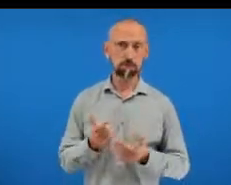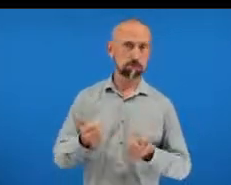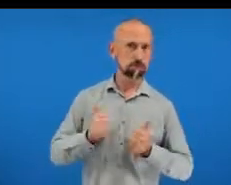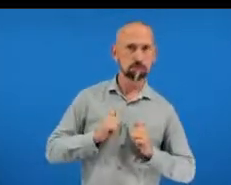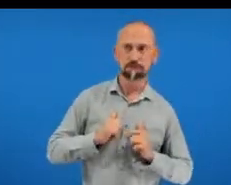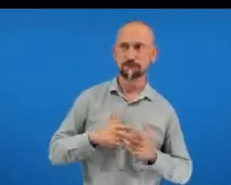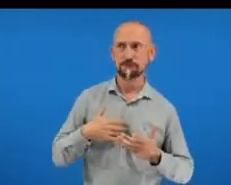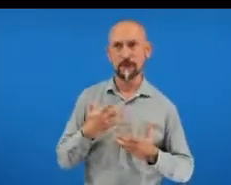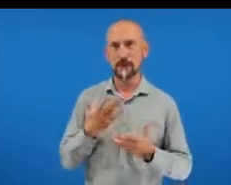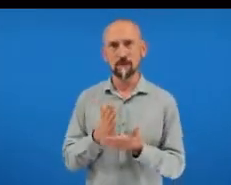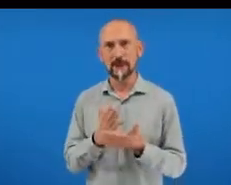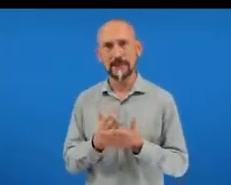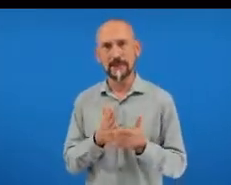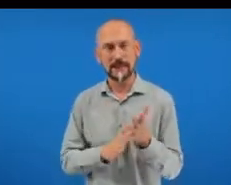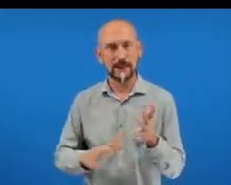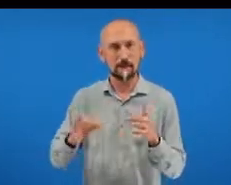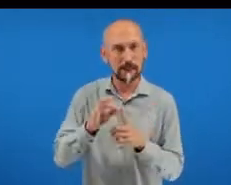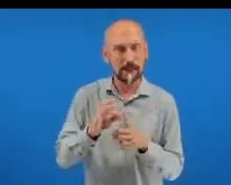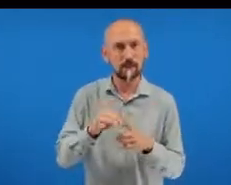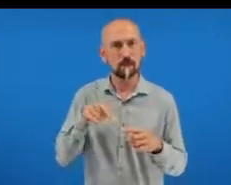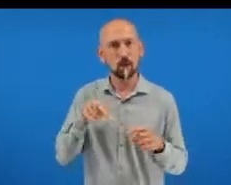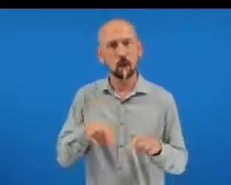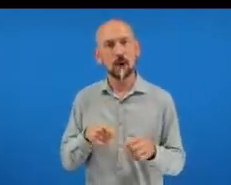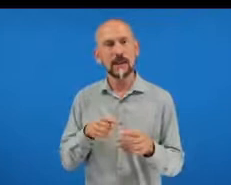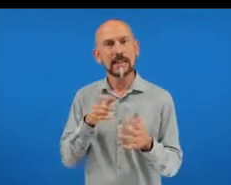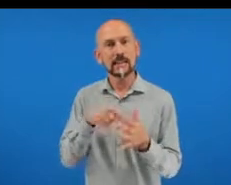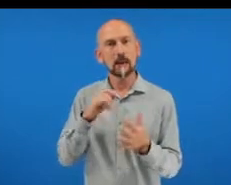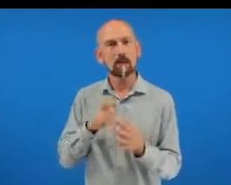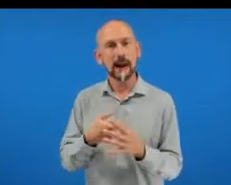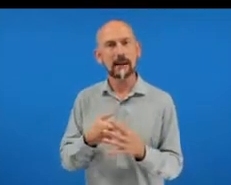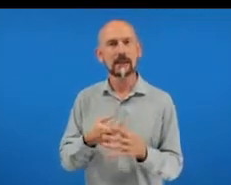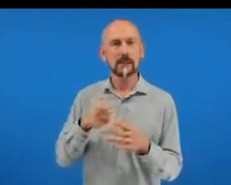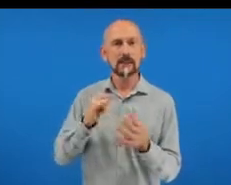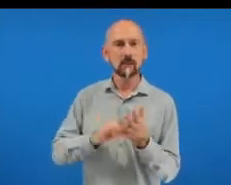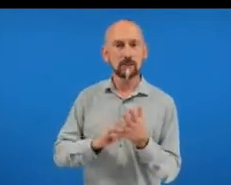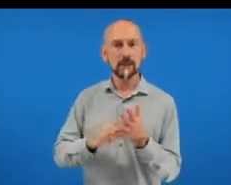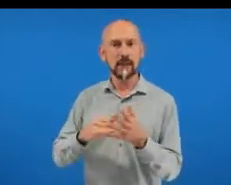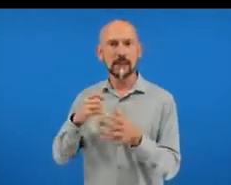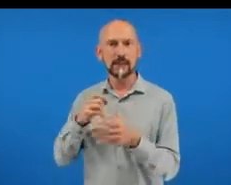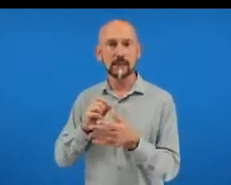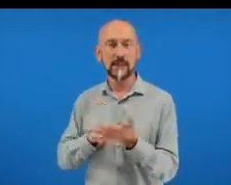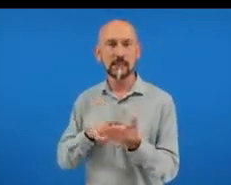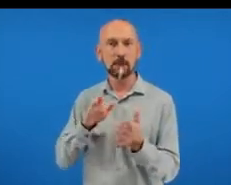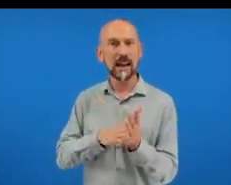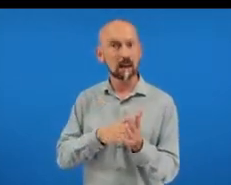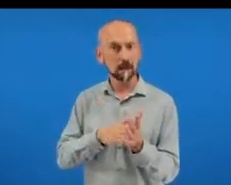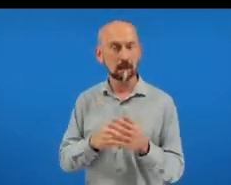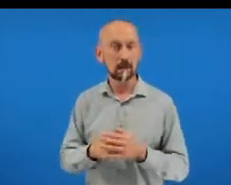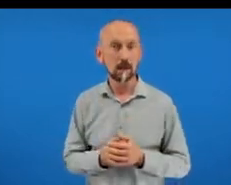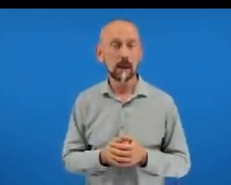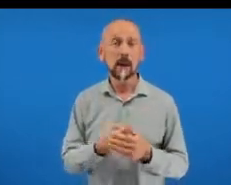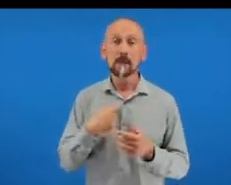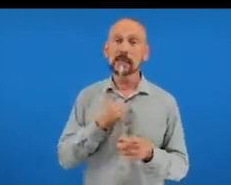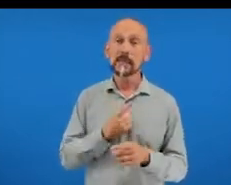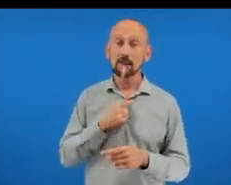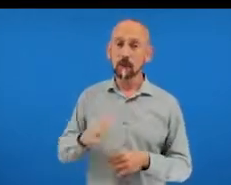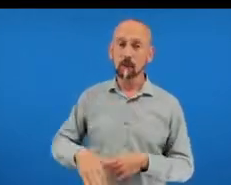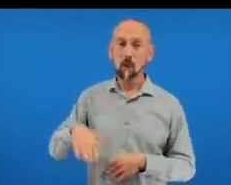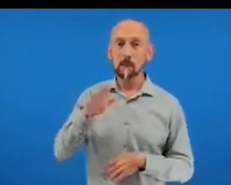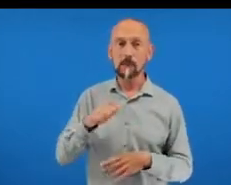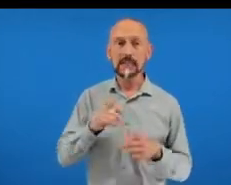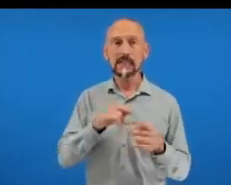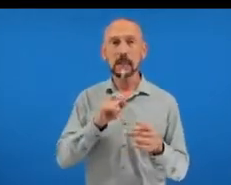Kilbride, Straven and Lesmahagow. East Kilbride's where I grew up, and I've lived in the other parts of